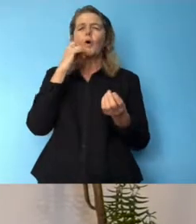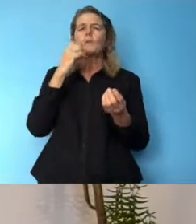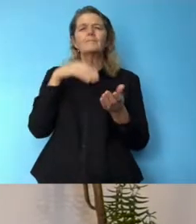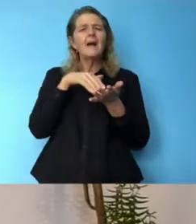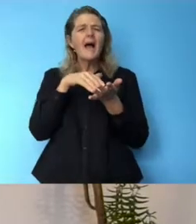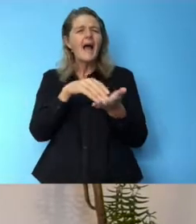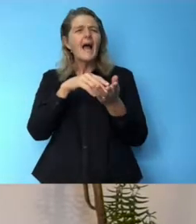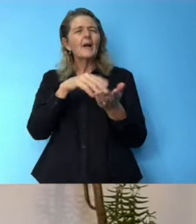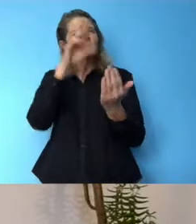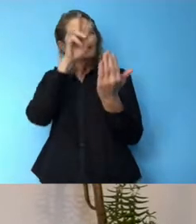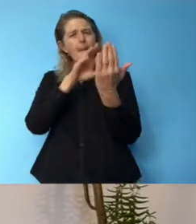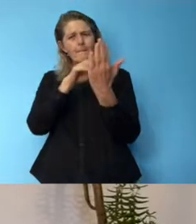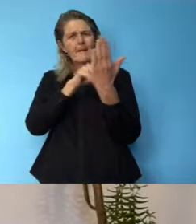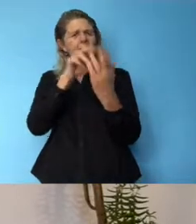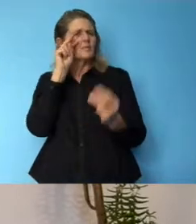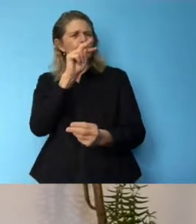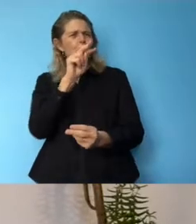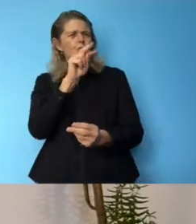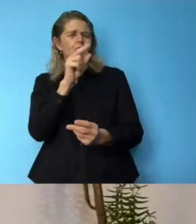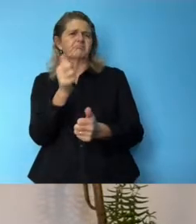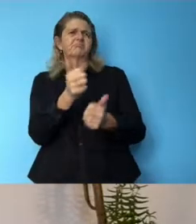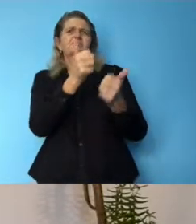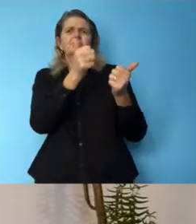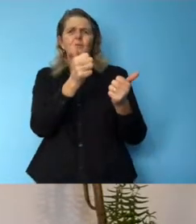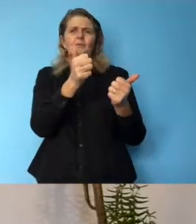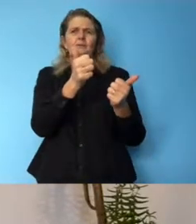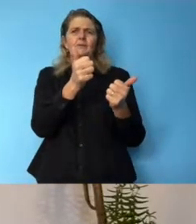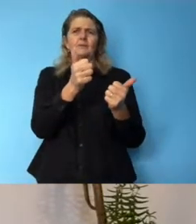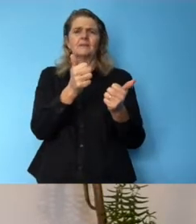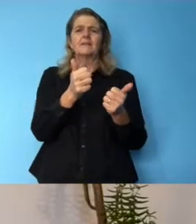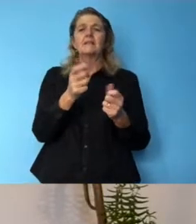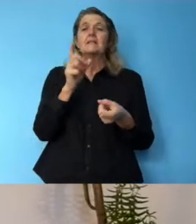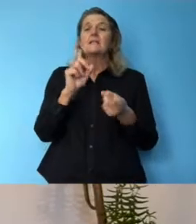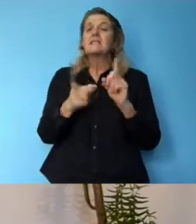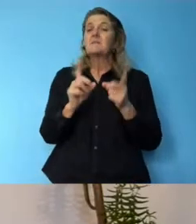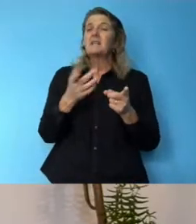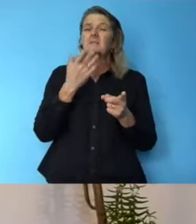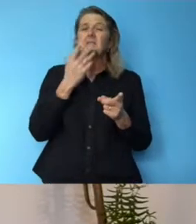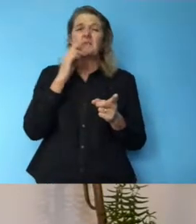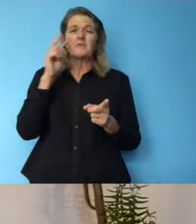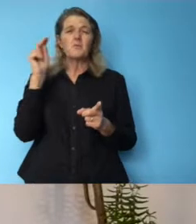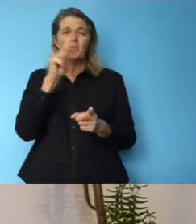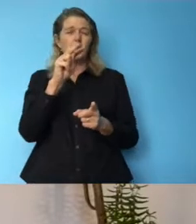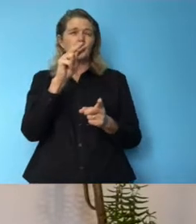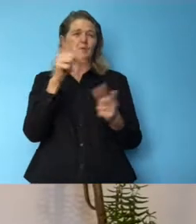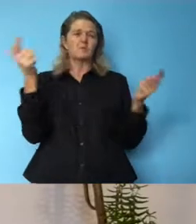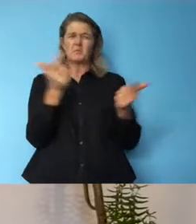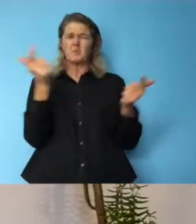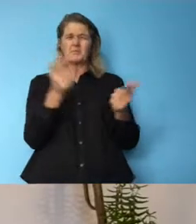harmonise all the other colours together. I mean, sometimes it does work, but doing a painting, say, with all these quite